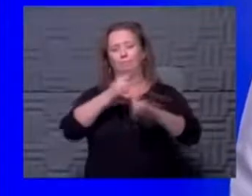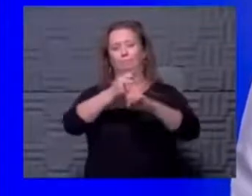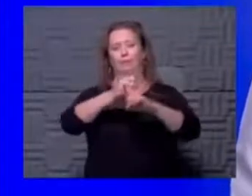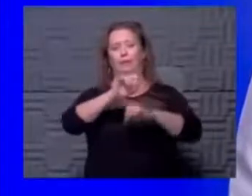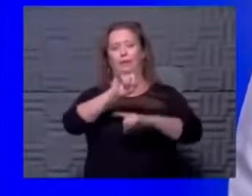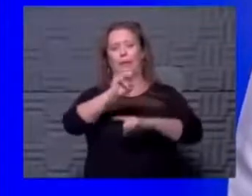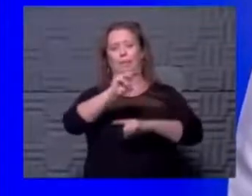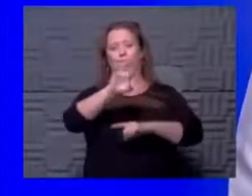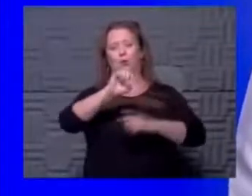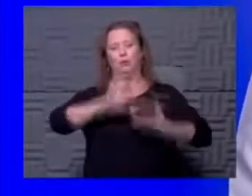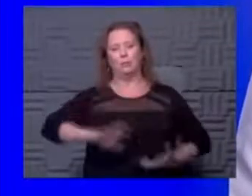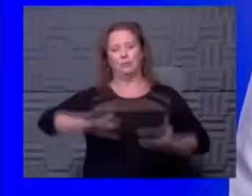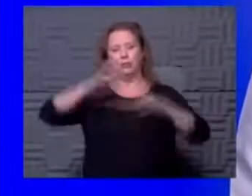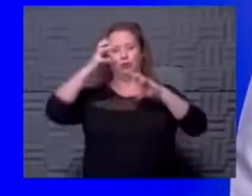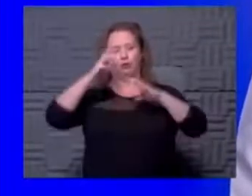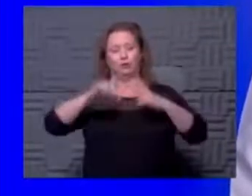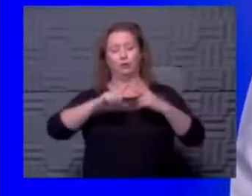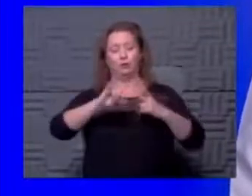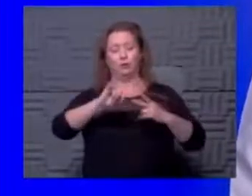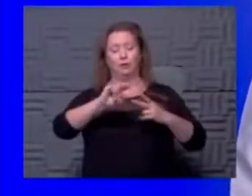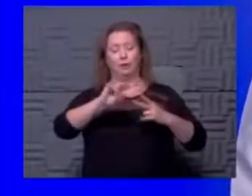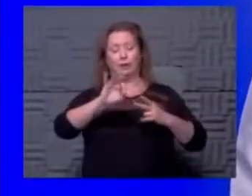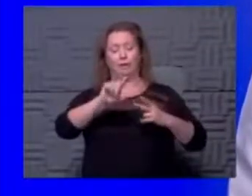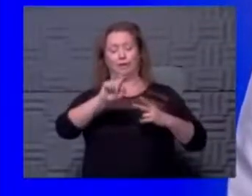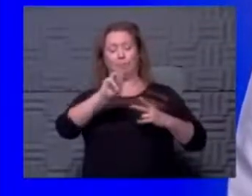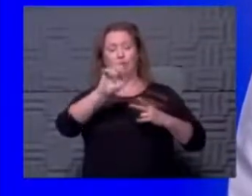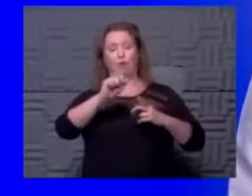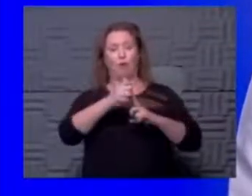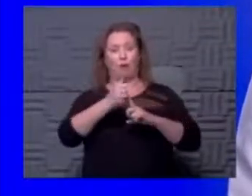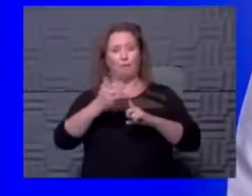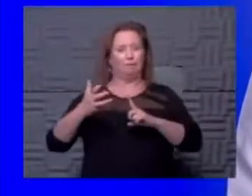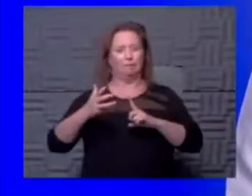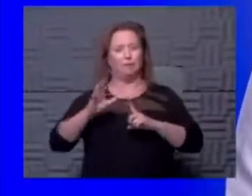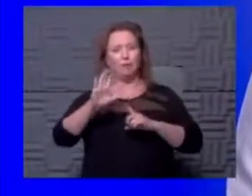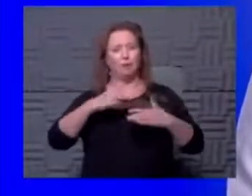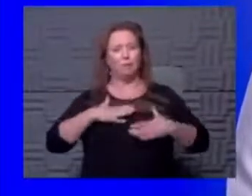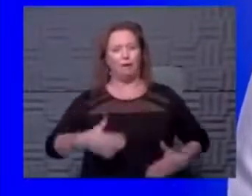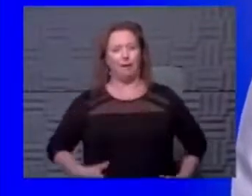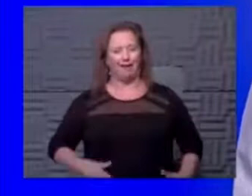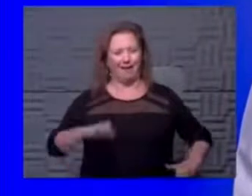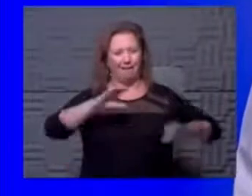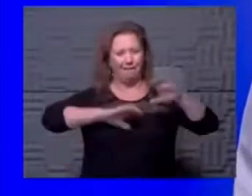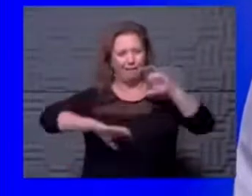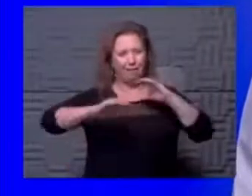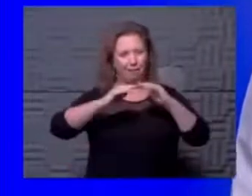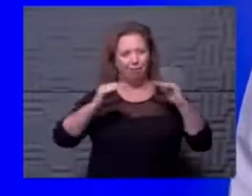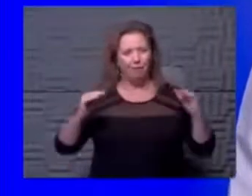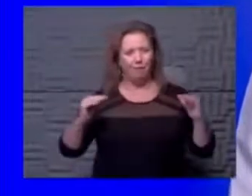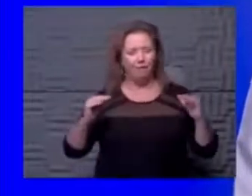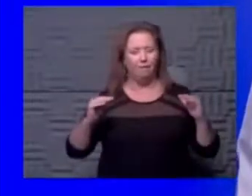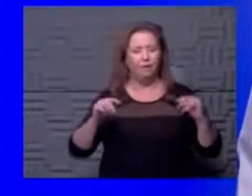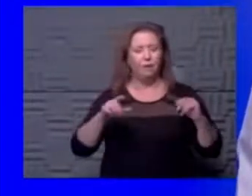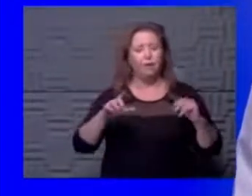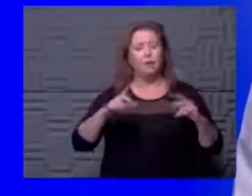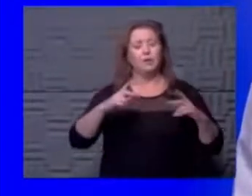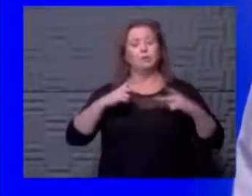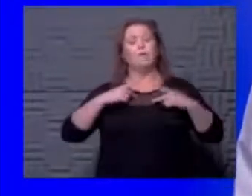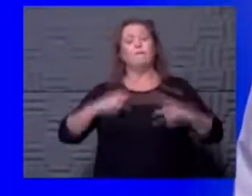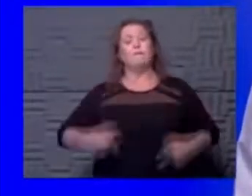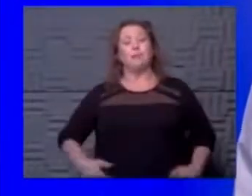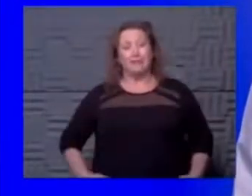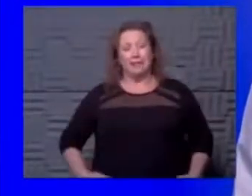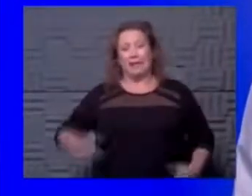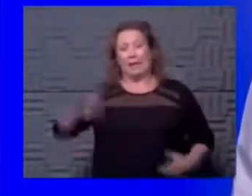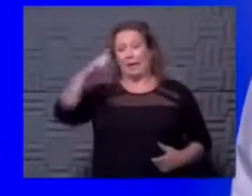just different chemicals and inflammatory process in your body on the chemical level. And so overall, physically